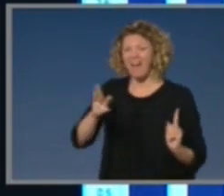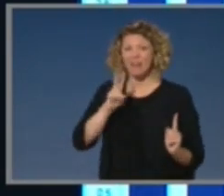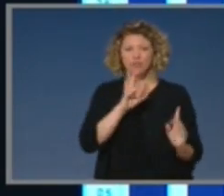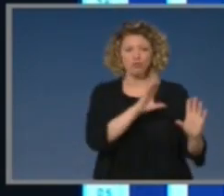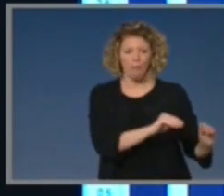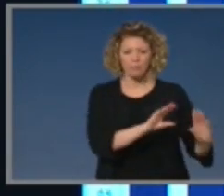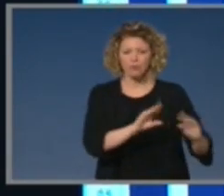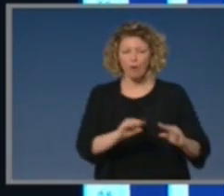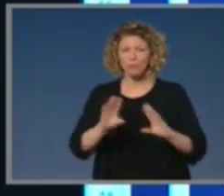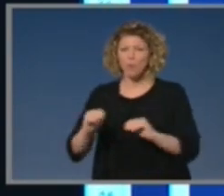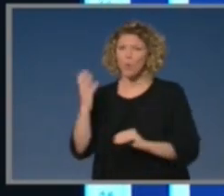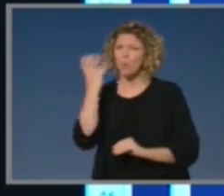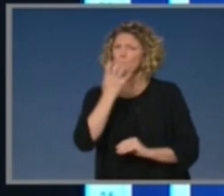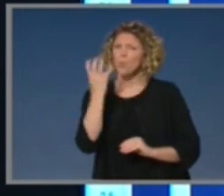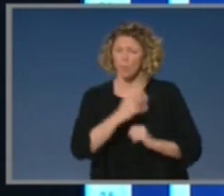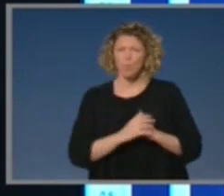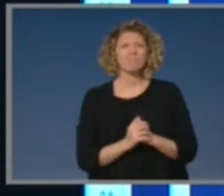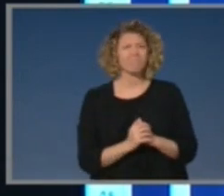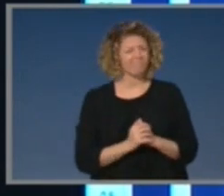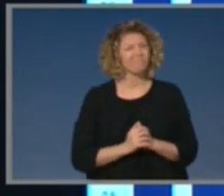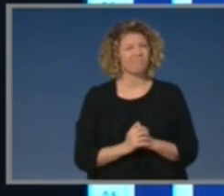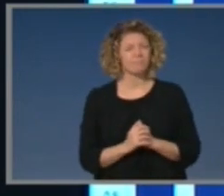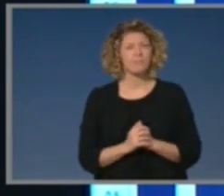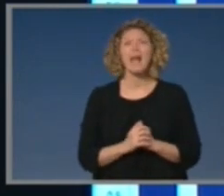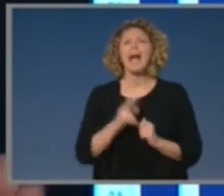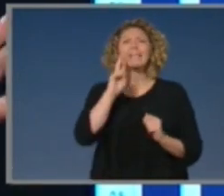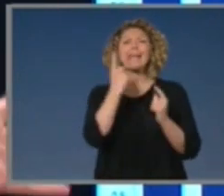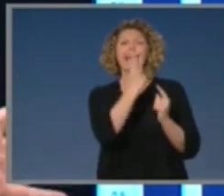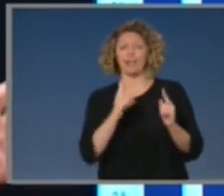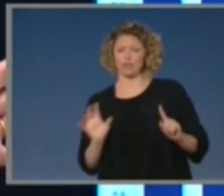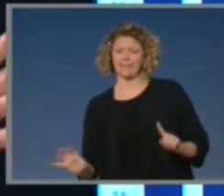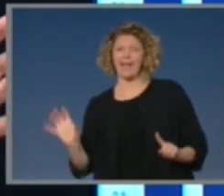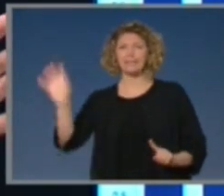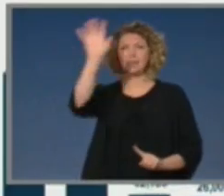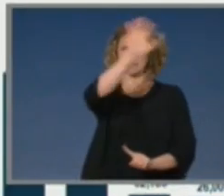When you break it down by states, and what this is a simple